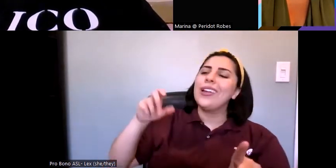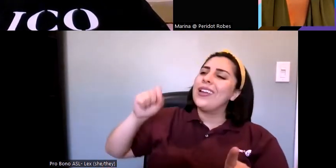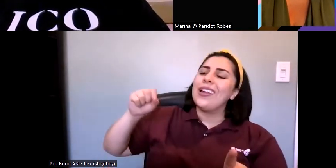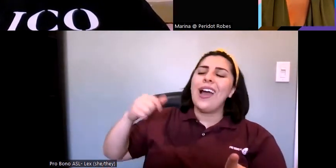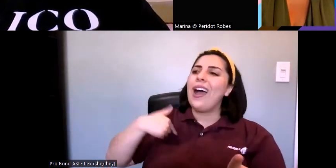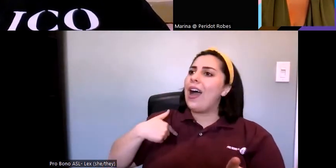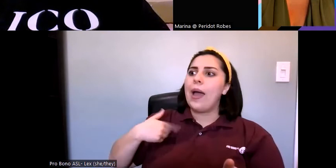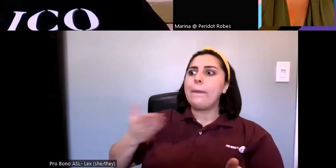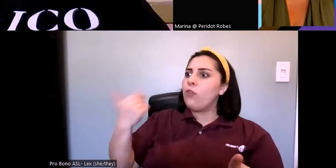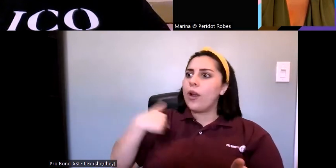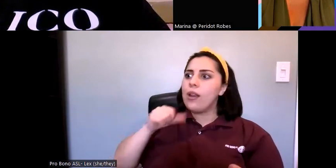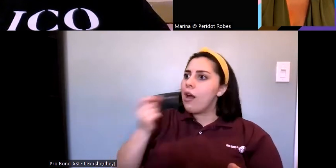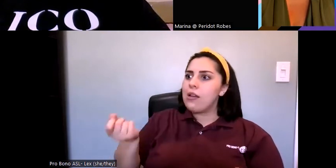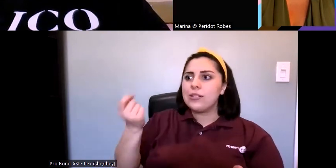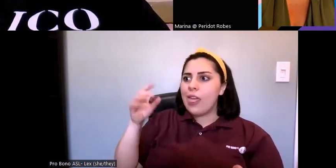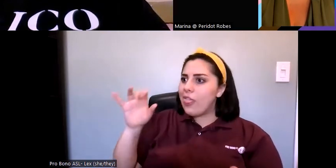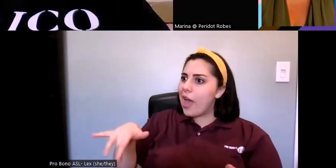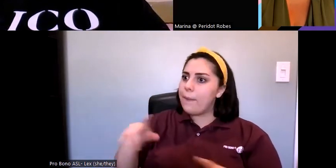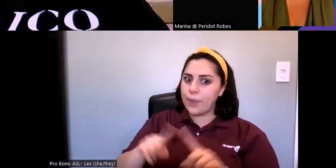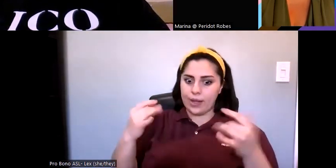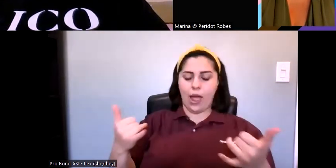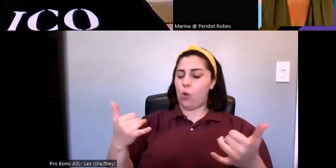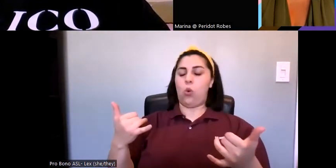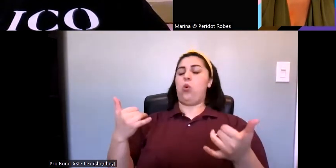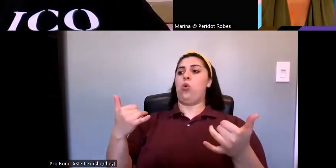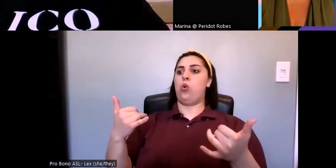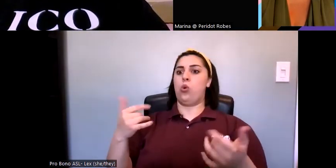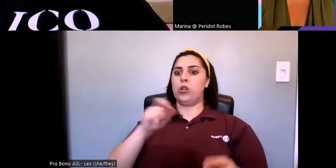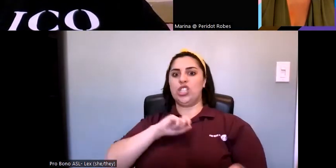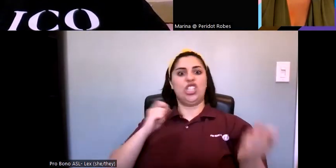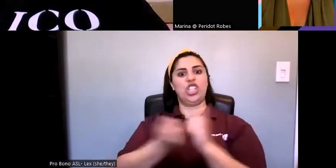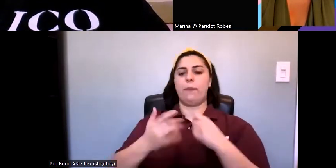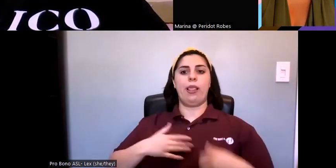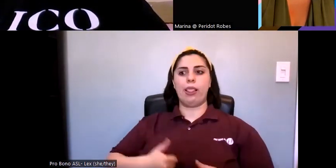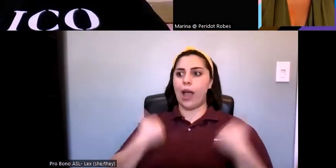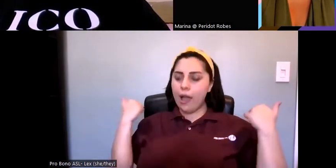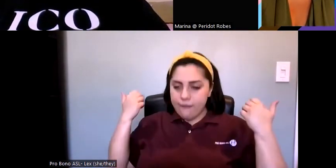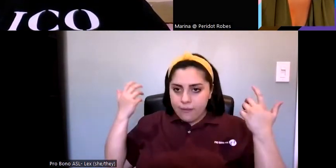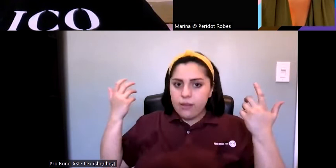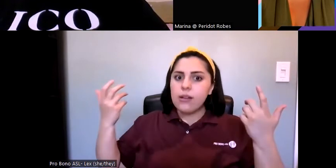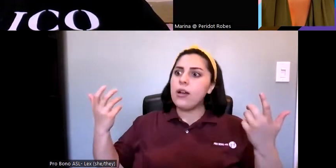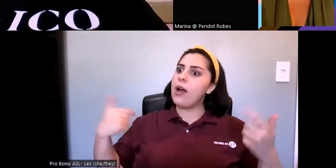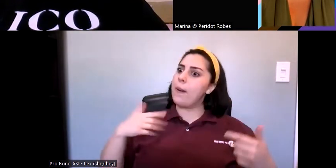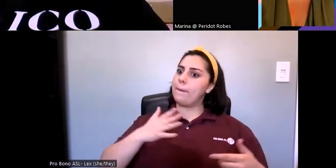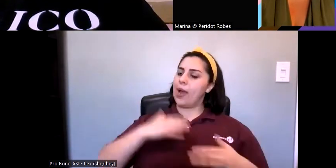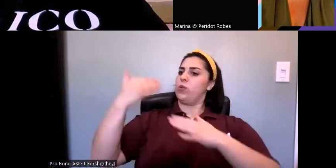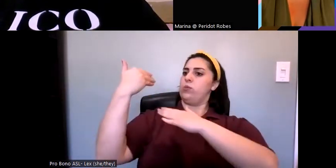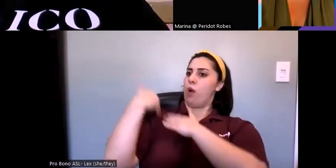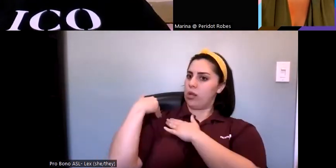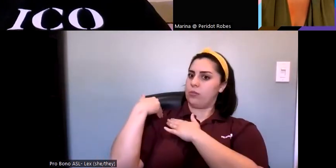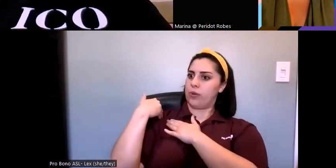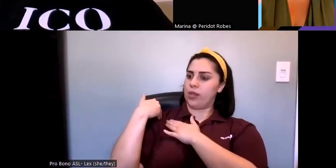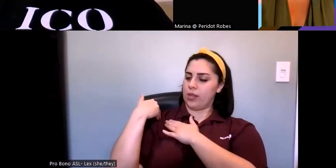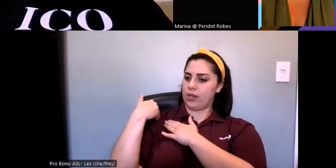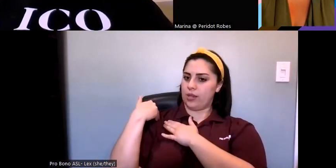got started in this, and now it's my whole life. I have a deep responsibility to people who are investing in my brand, because